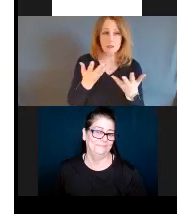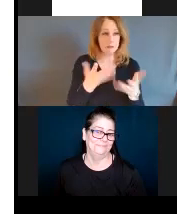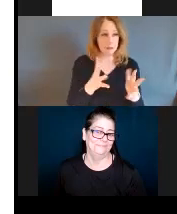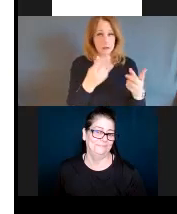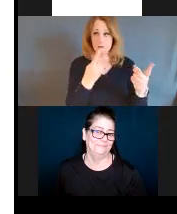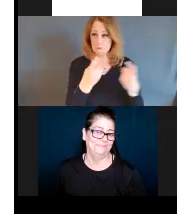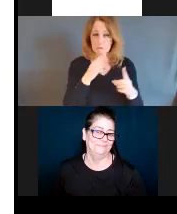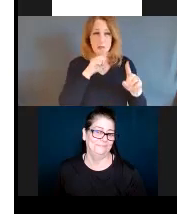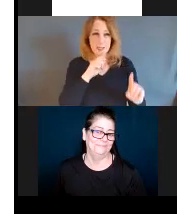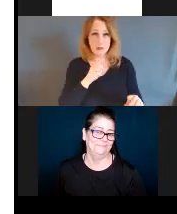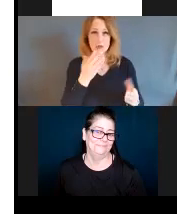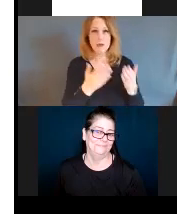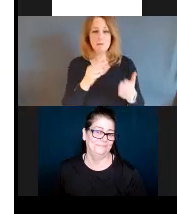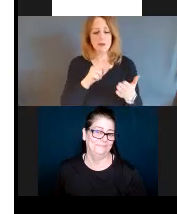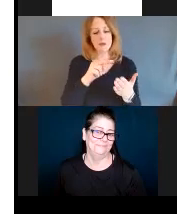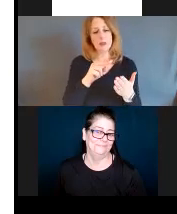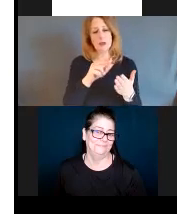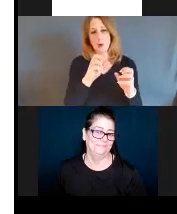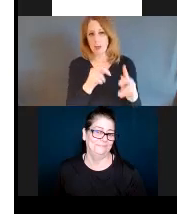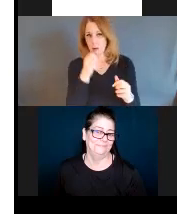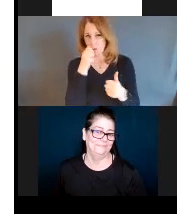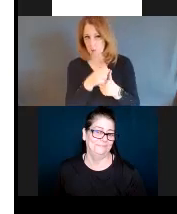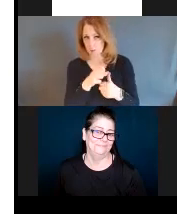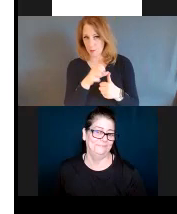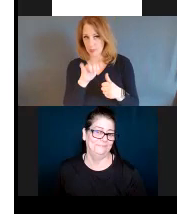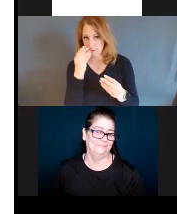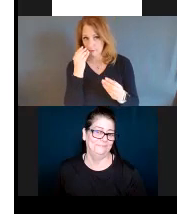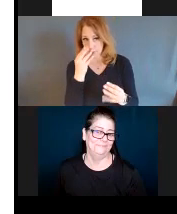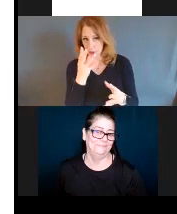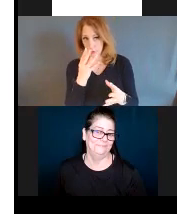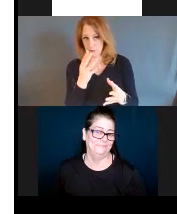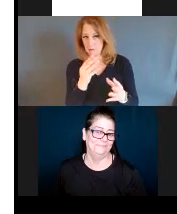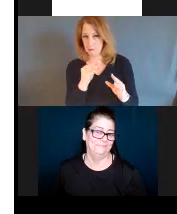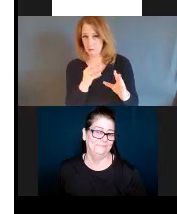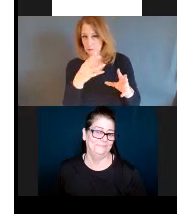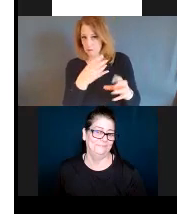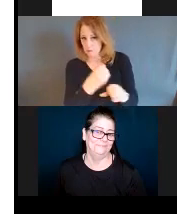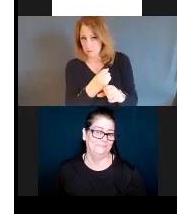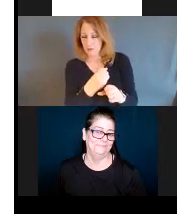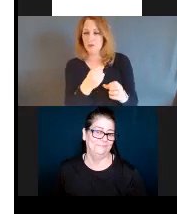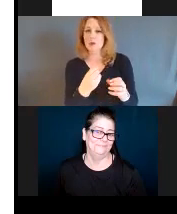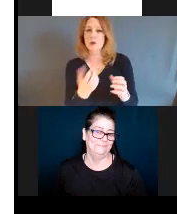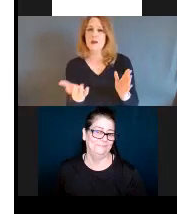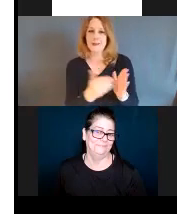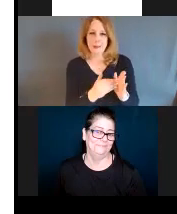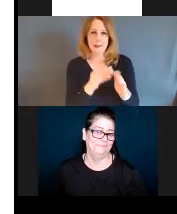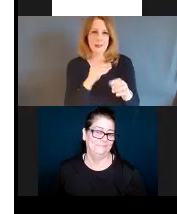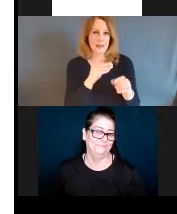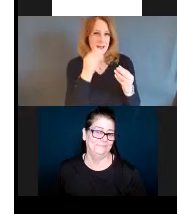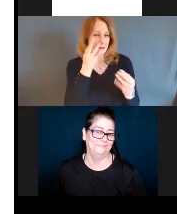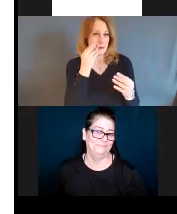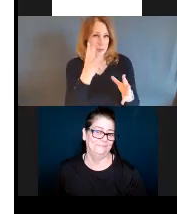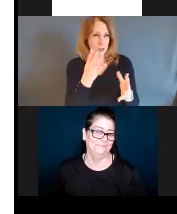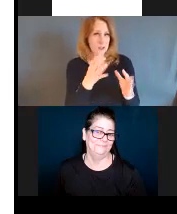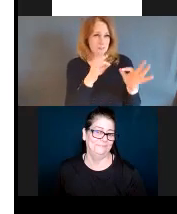you may want to review that information at the end of the call so that they have gotten multiple points of information about that